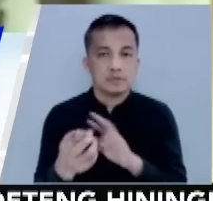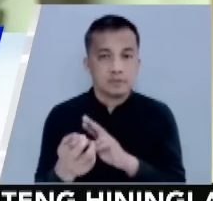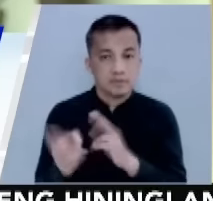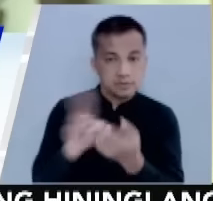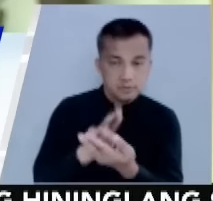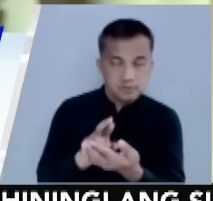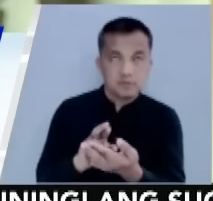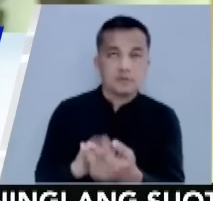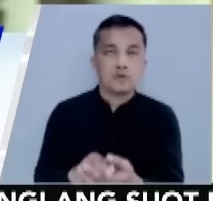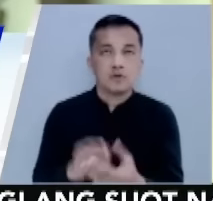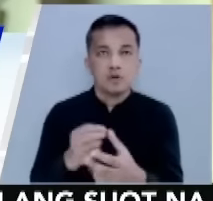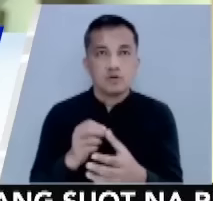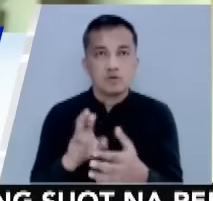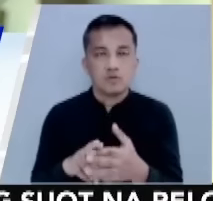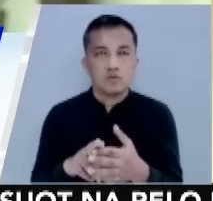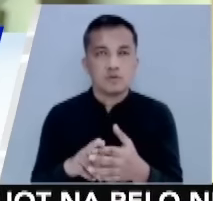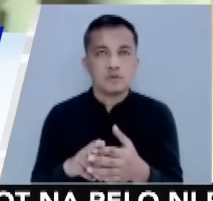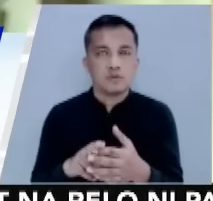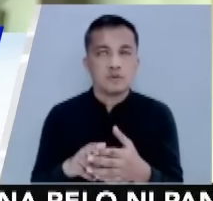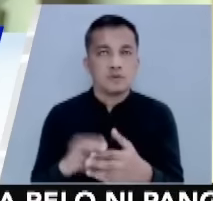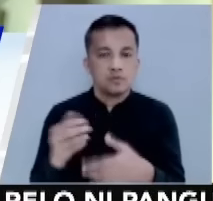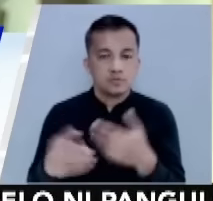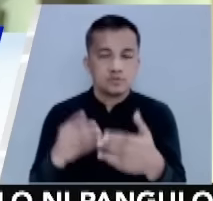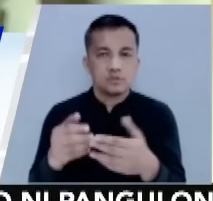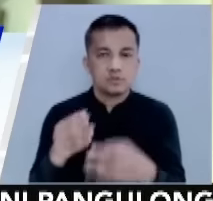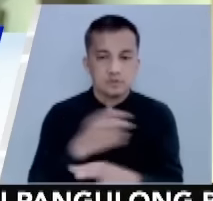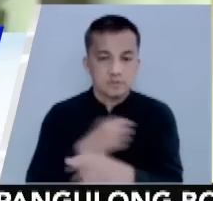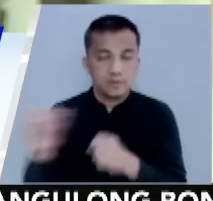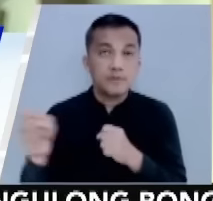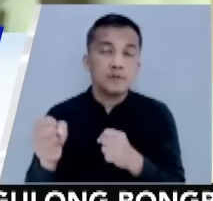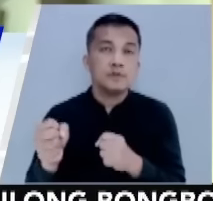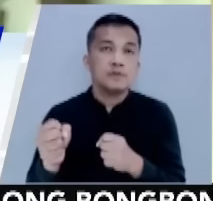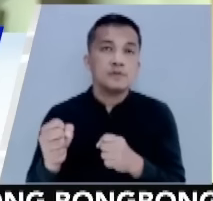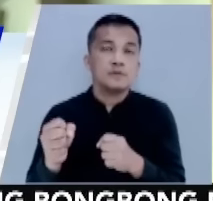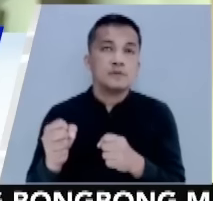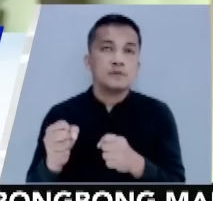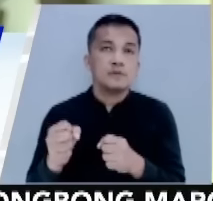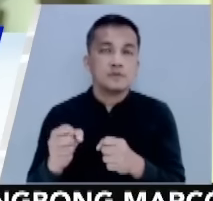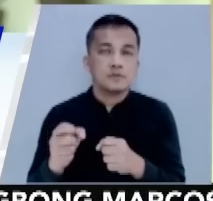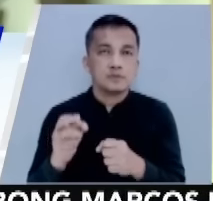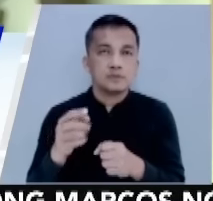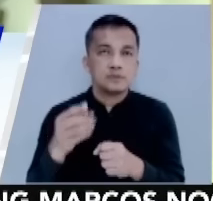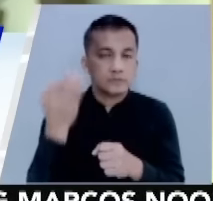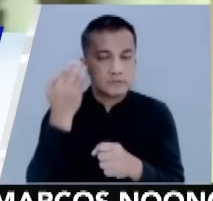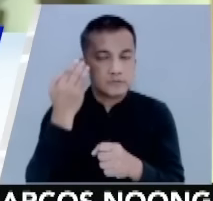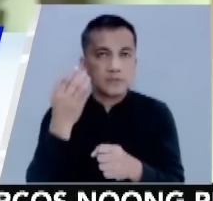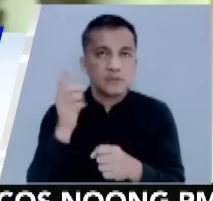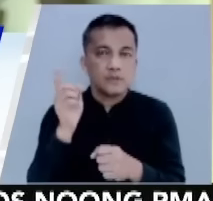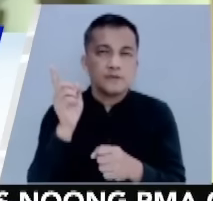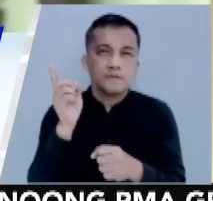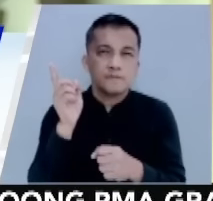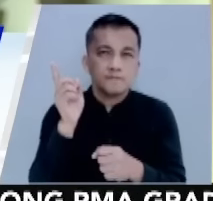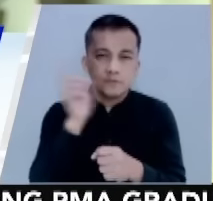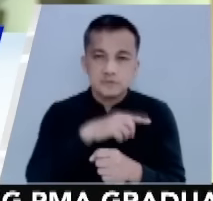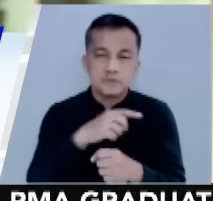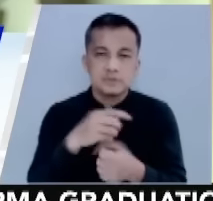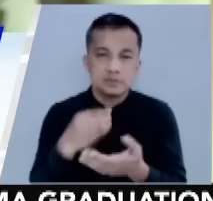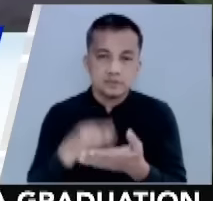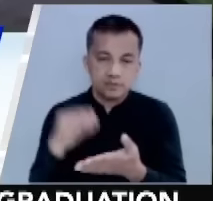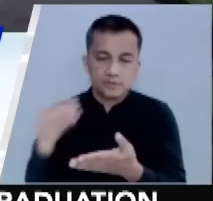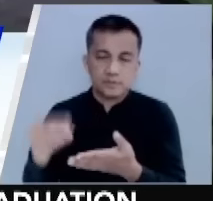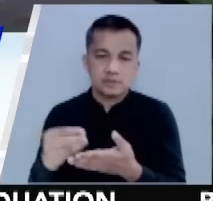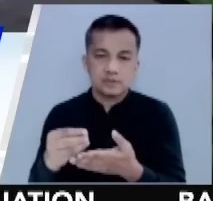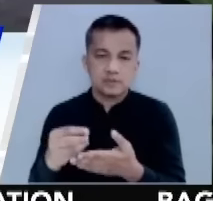or escheat proceedings to recover yung mga fraudulently acquired real estate by this